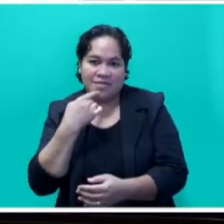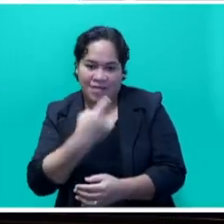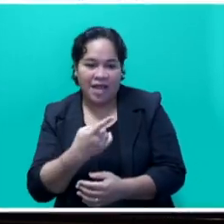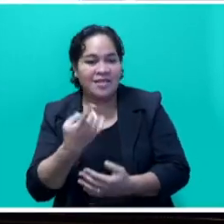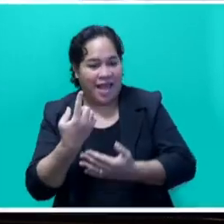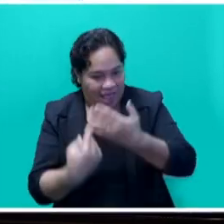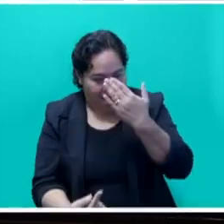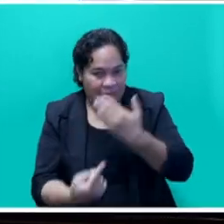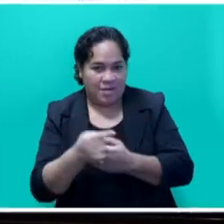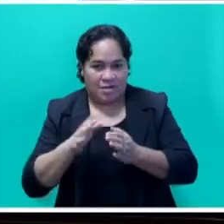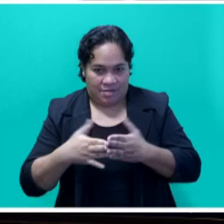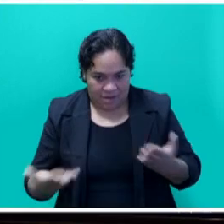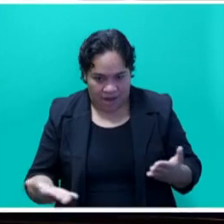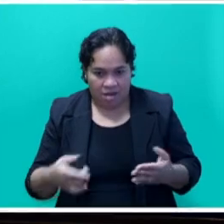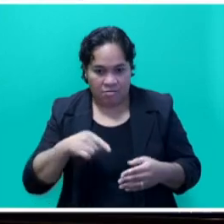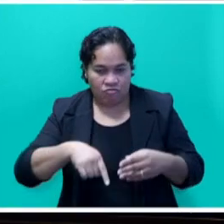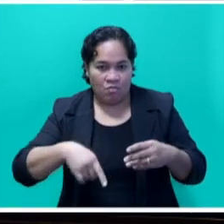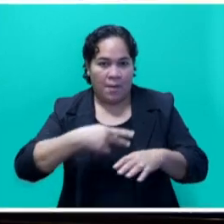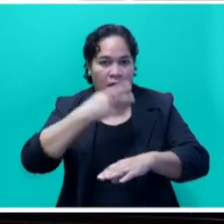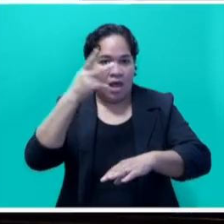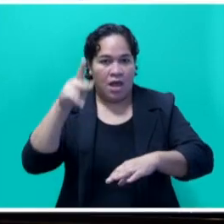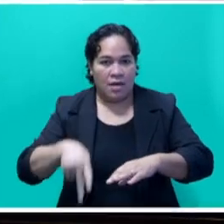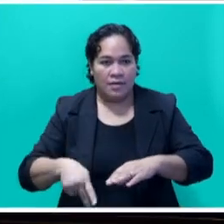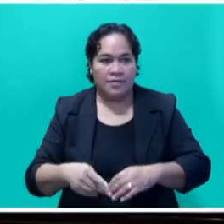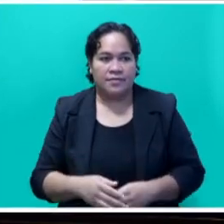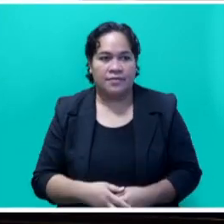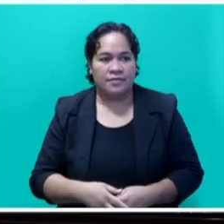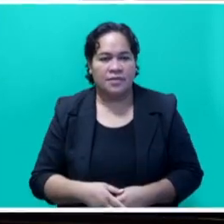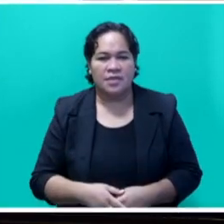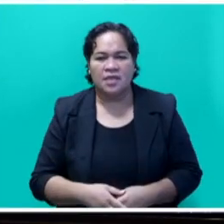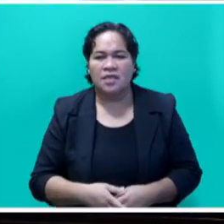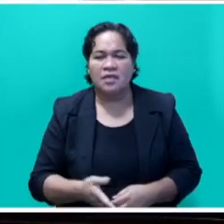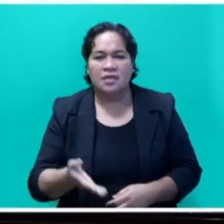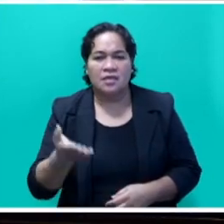today on the floor of Parliament. Mr. Speaker, so she gave the